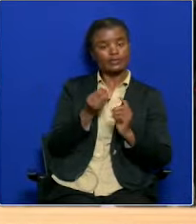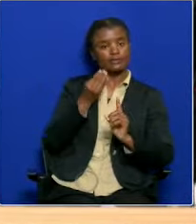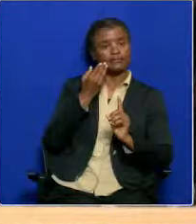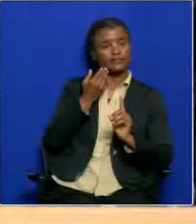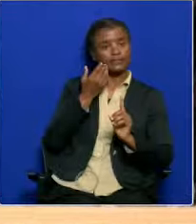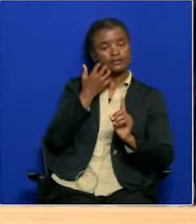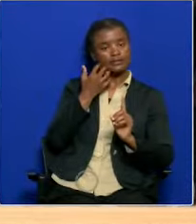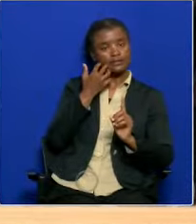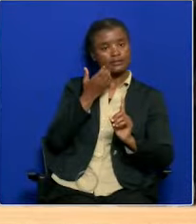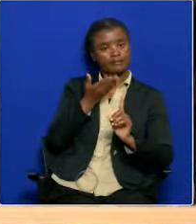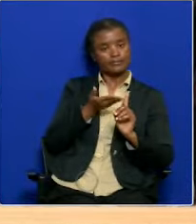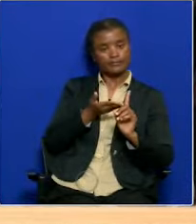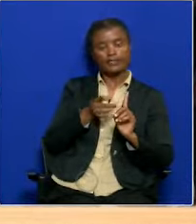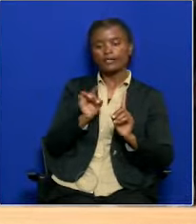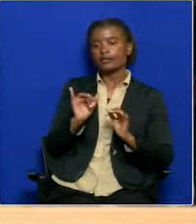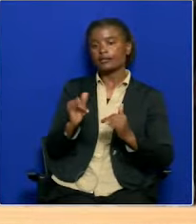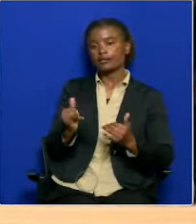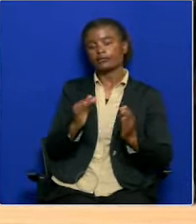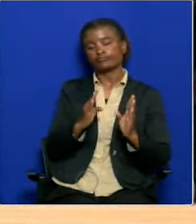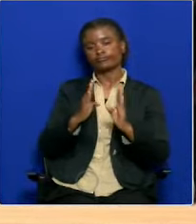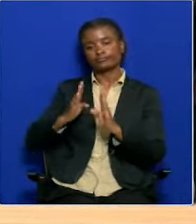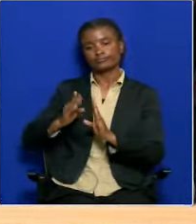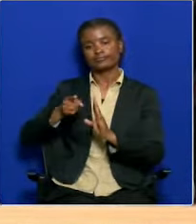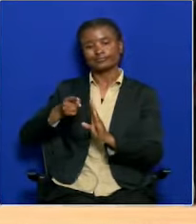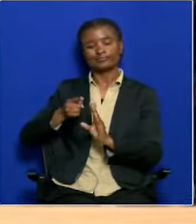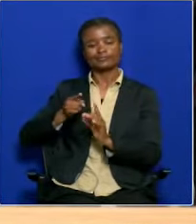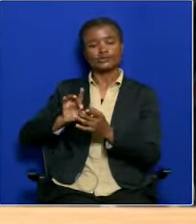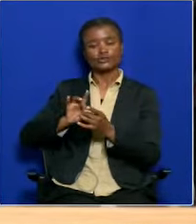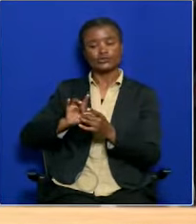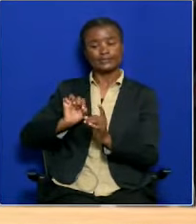relationship with Sergeant Nkosi?